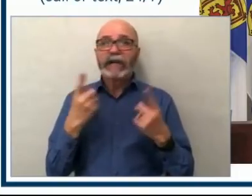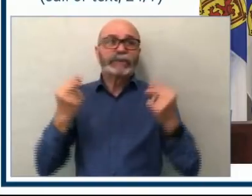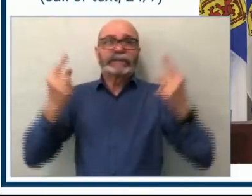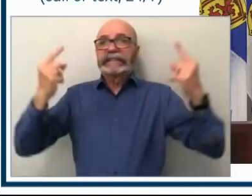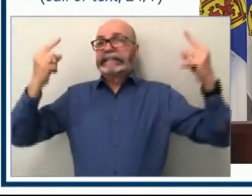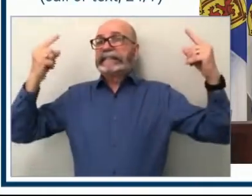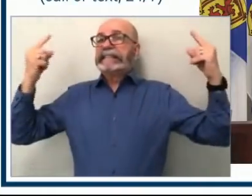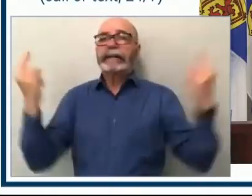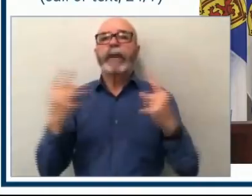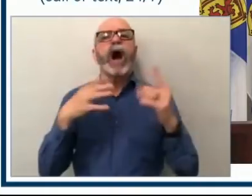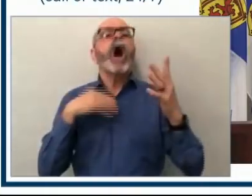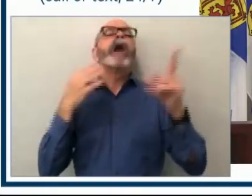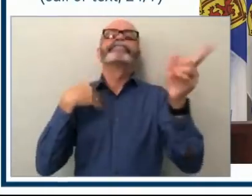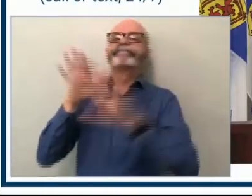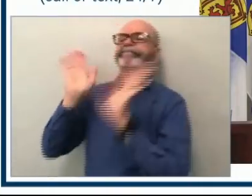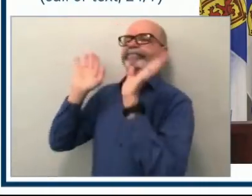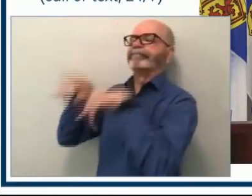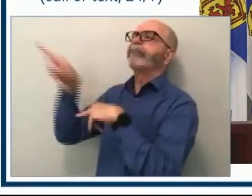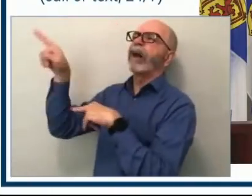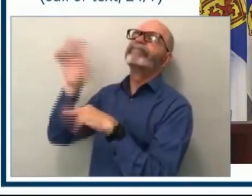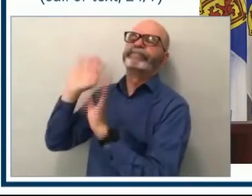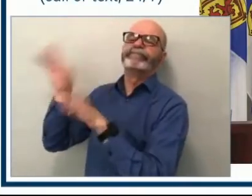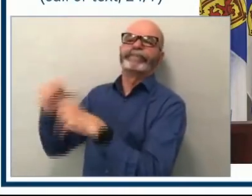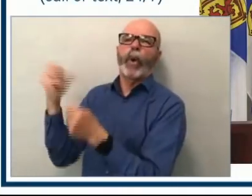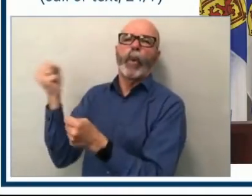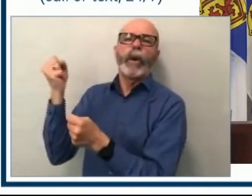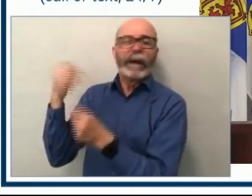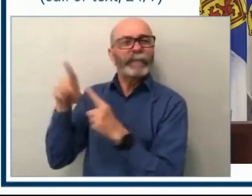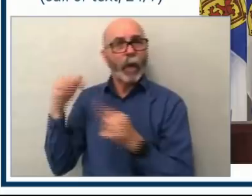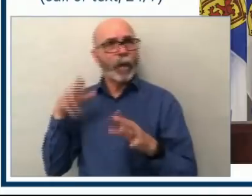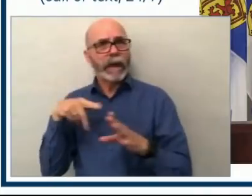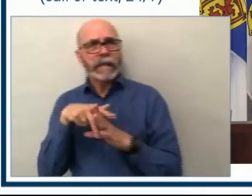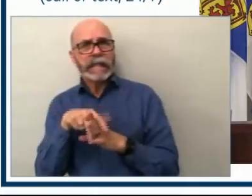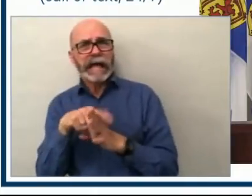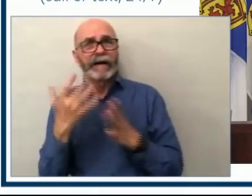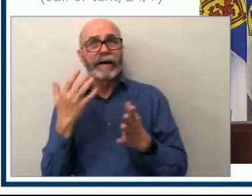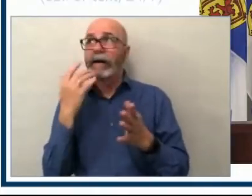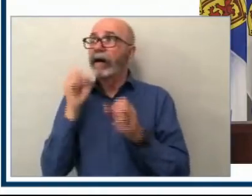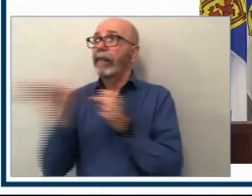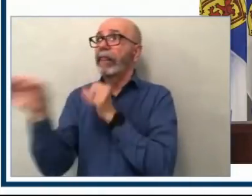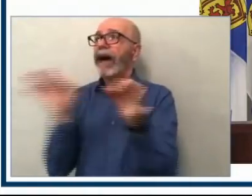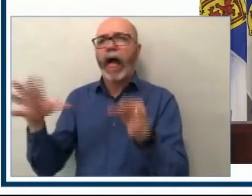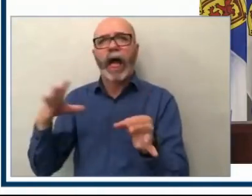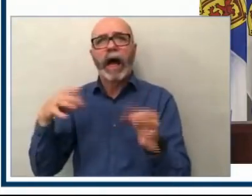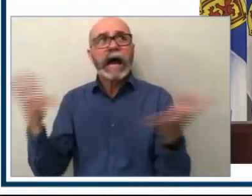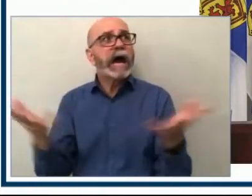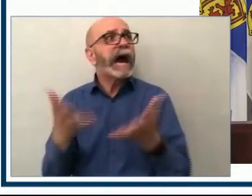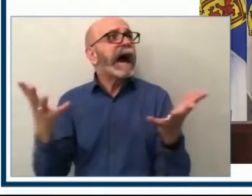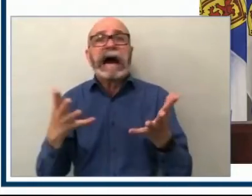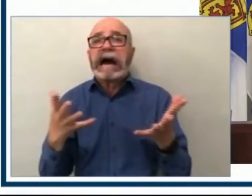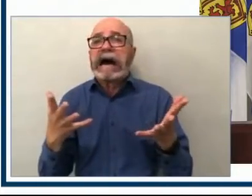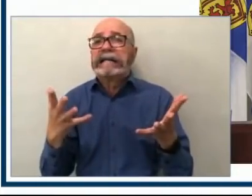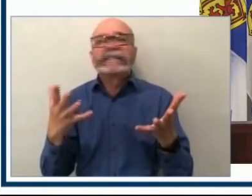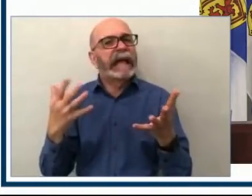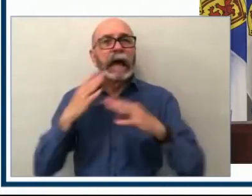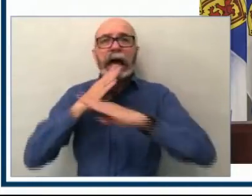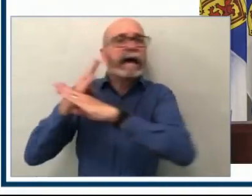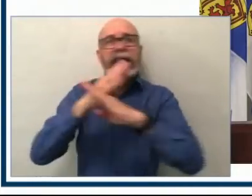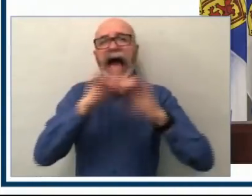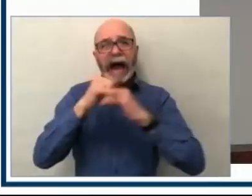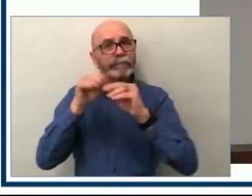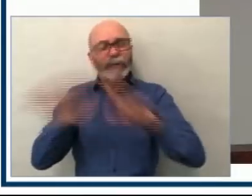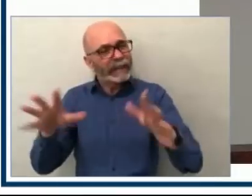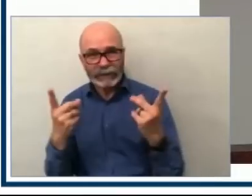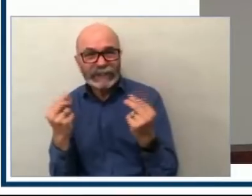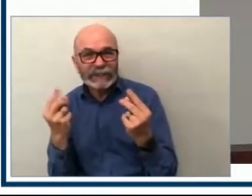aggressive, given that there's a chance that the variant could come back and we could see an explosion in cases at any point? So no, I